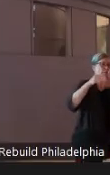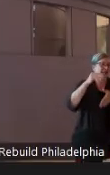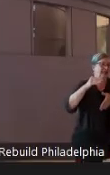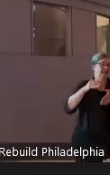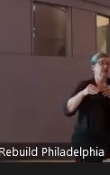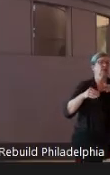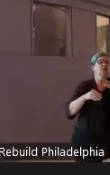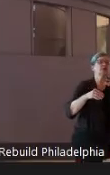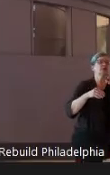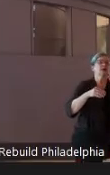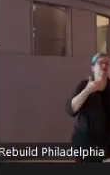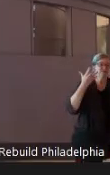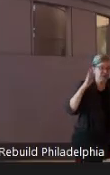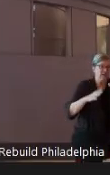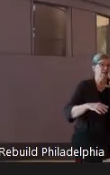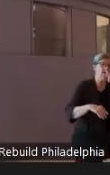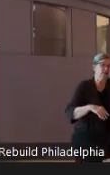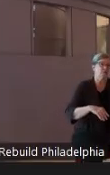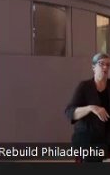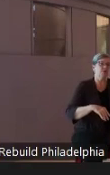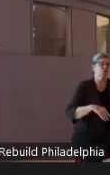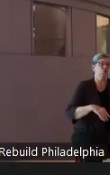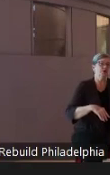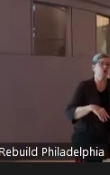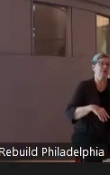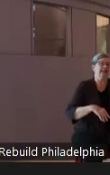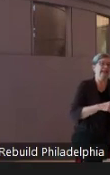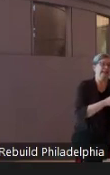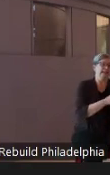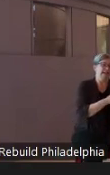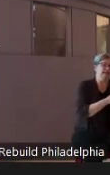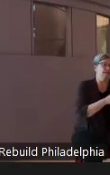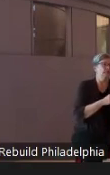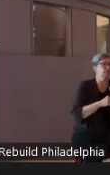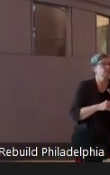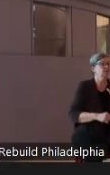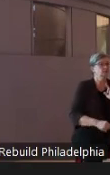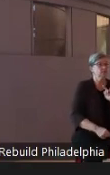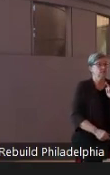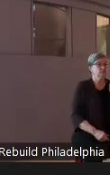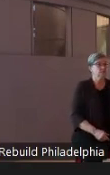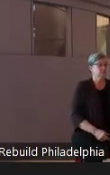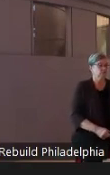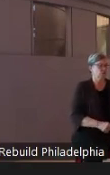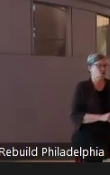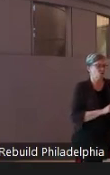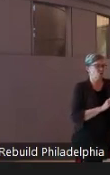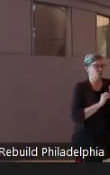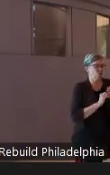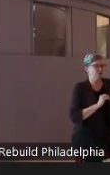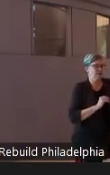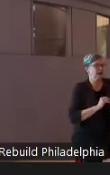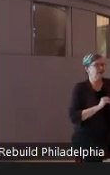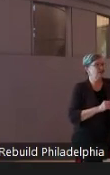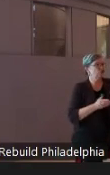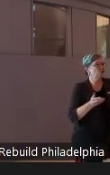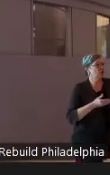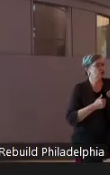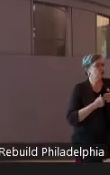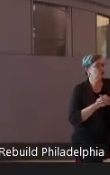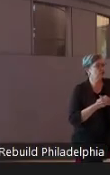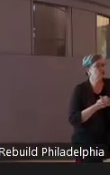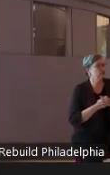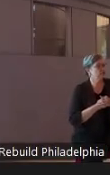of 2028. I'd like to just, before I turn it over to the design team, do a quick round of introductions